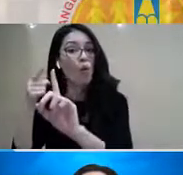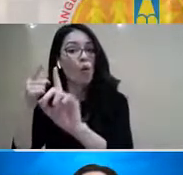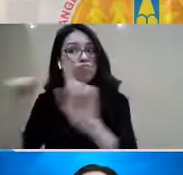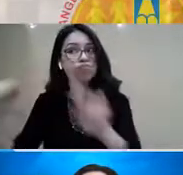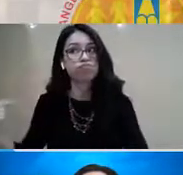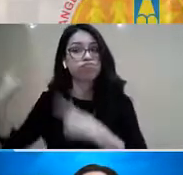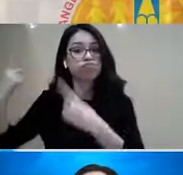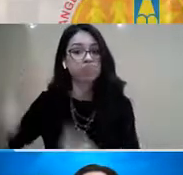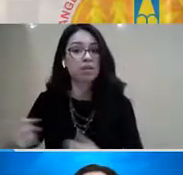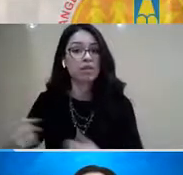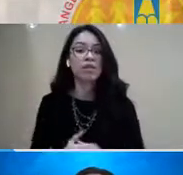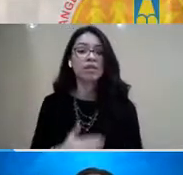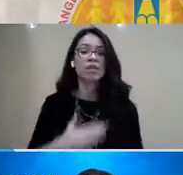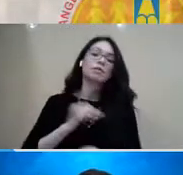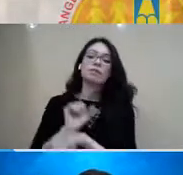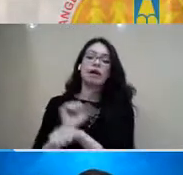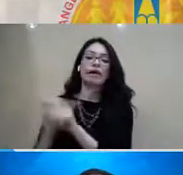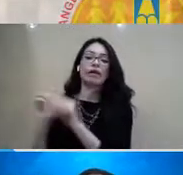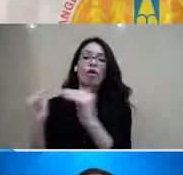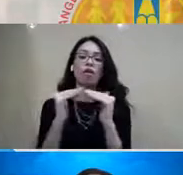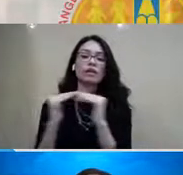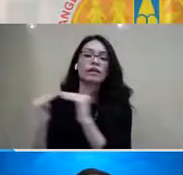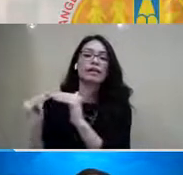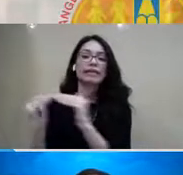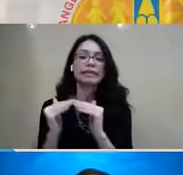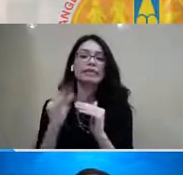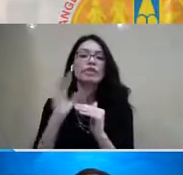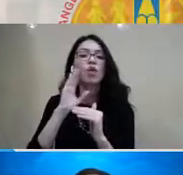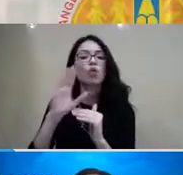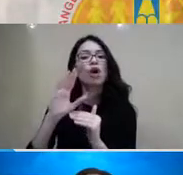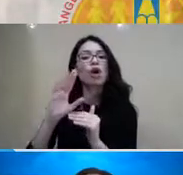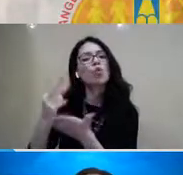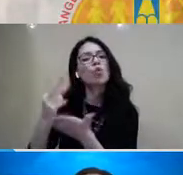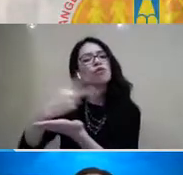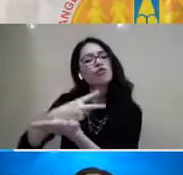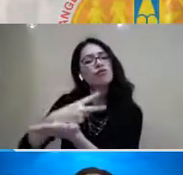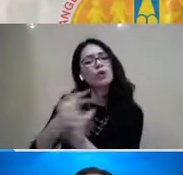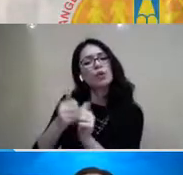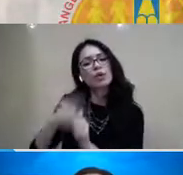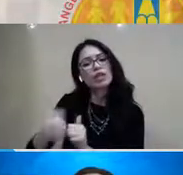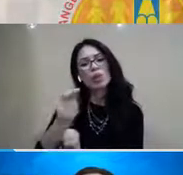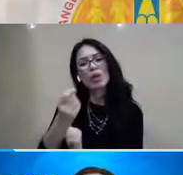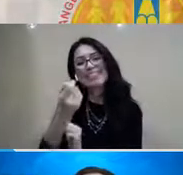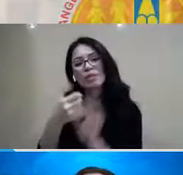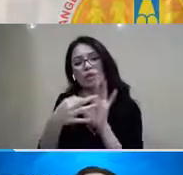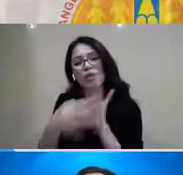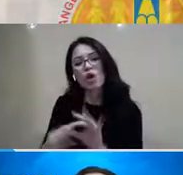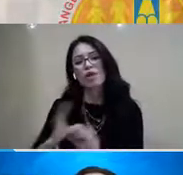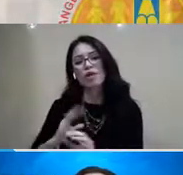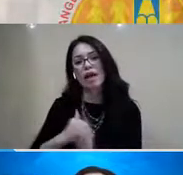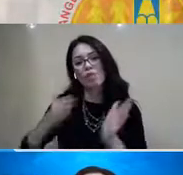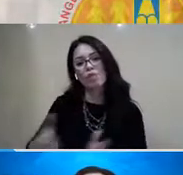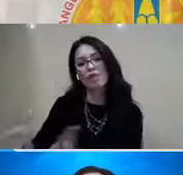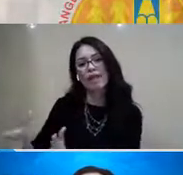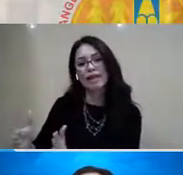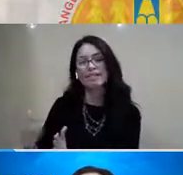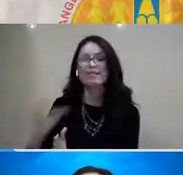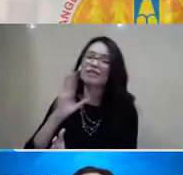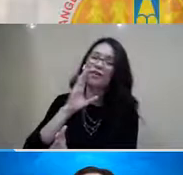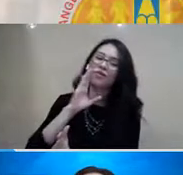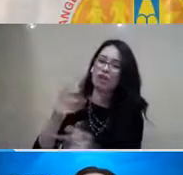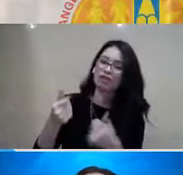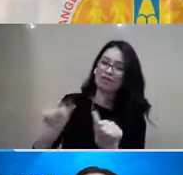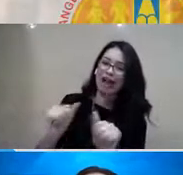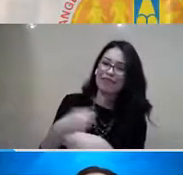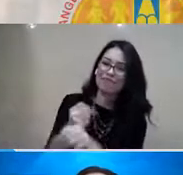colleagues will take you through a bit of our plans. Suffice it to say, we're going to go through the short version. We can spend as much